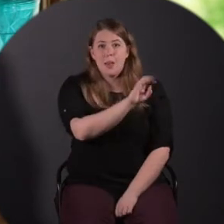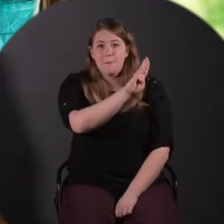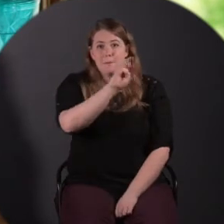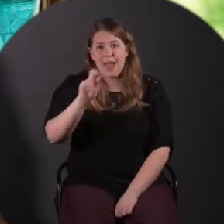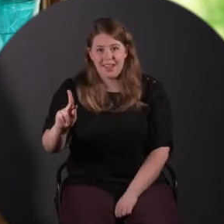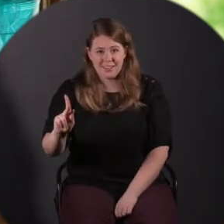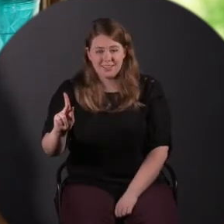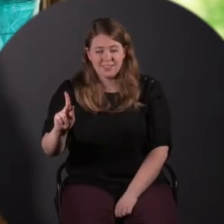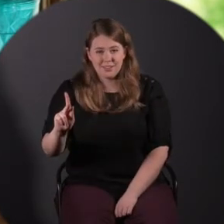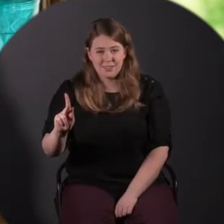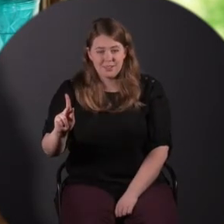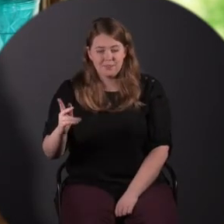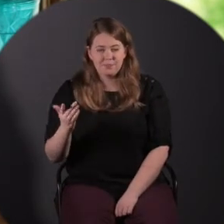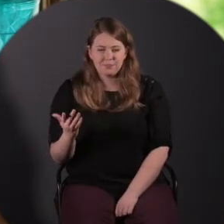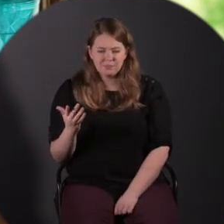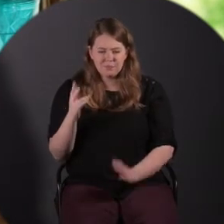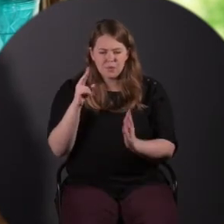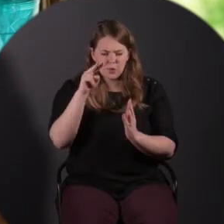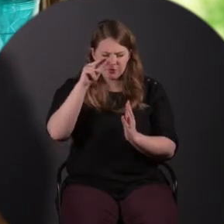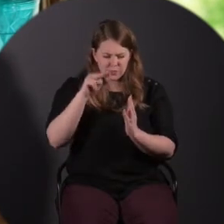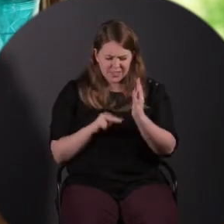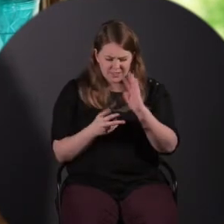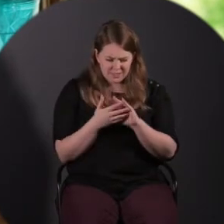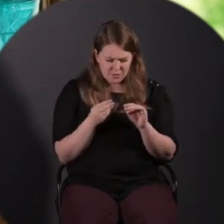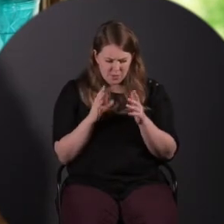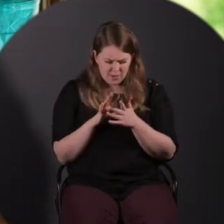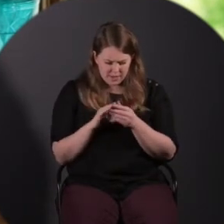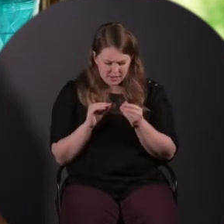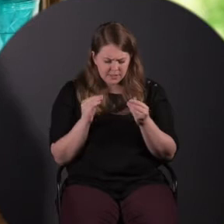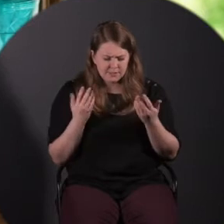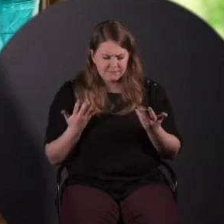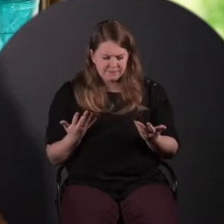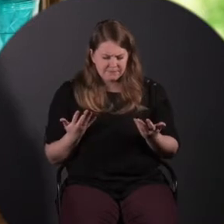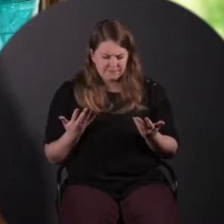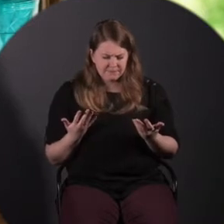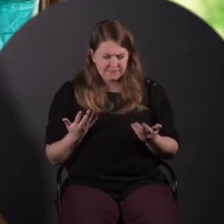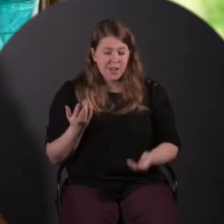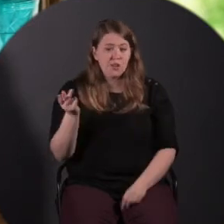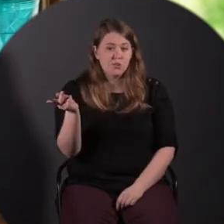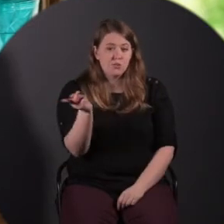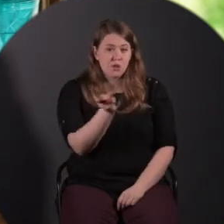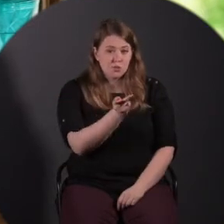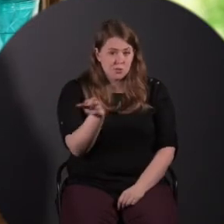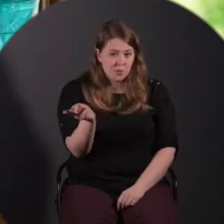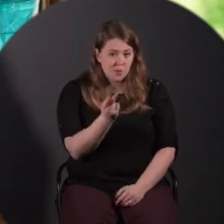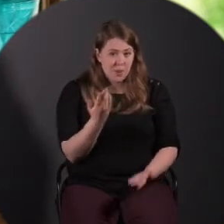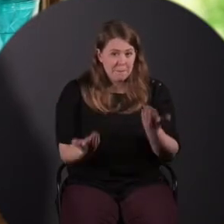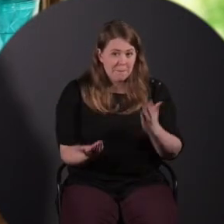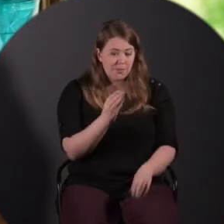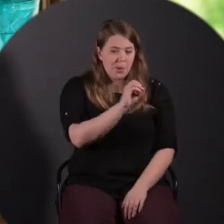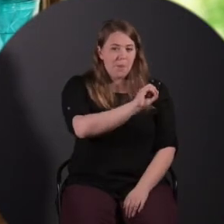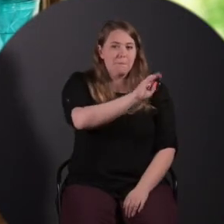But here's what I've been asking as I read this story time and time again. That they may have gone back to a city that they knew,